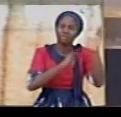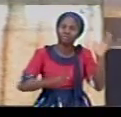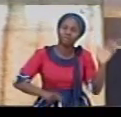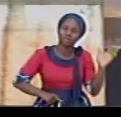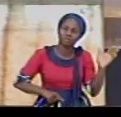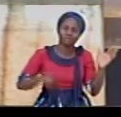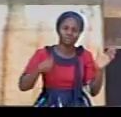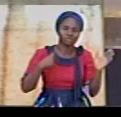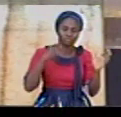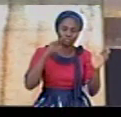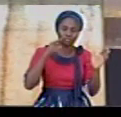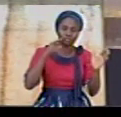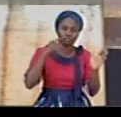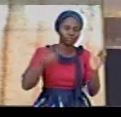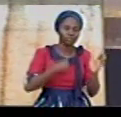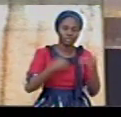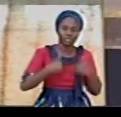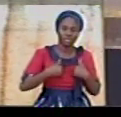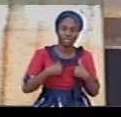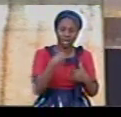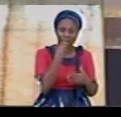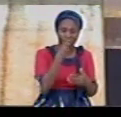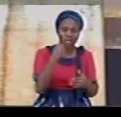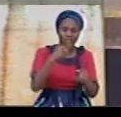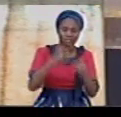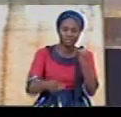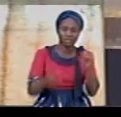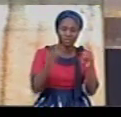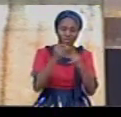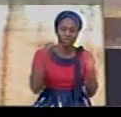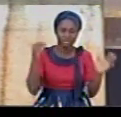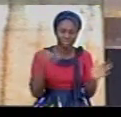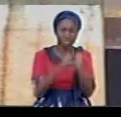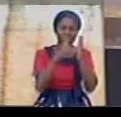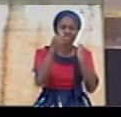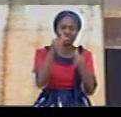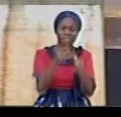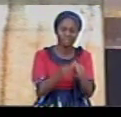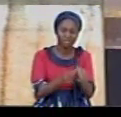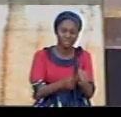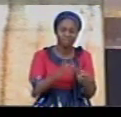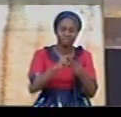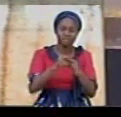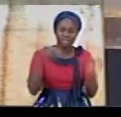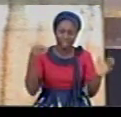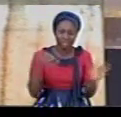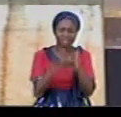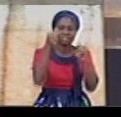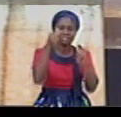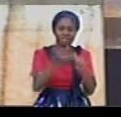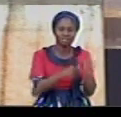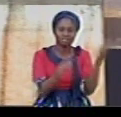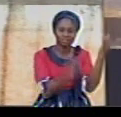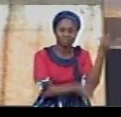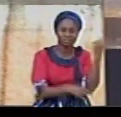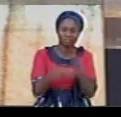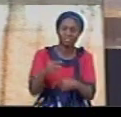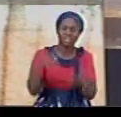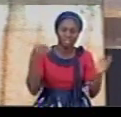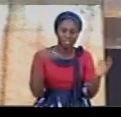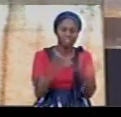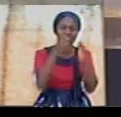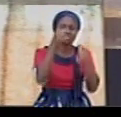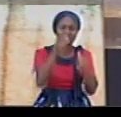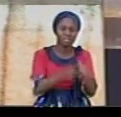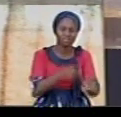have spoken the final word against every mountain, against every adversity, against